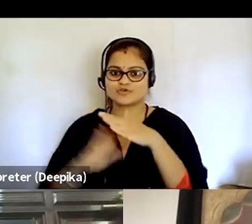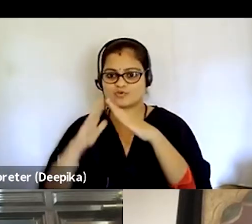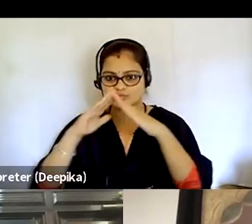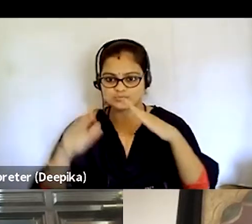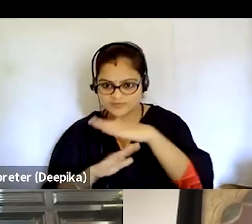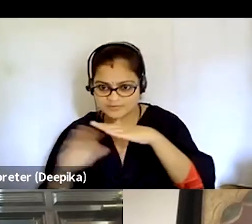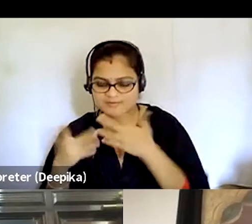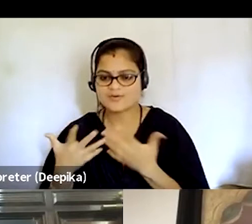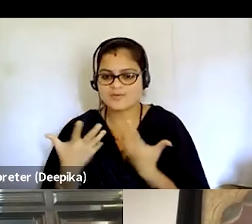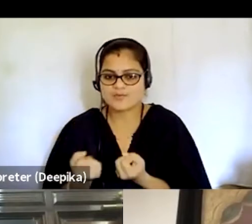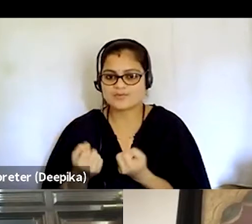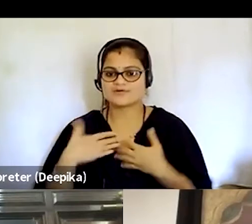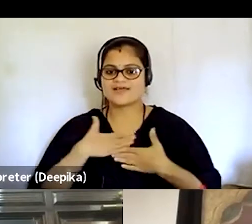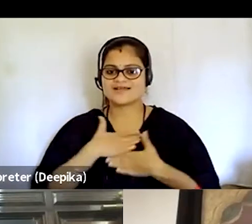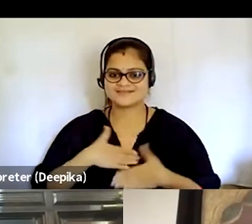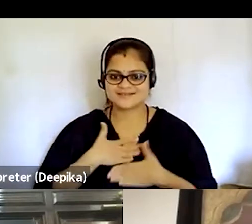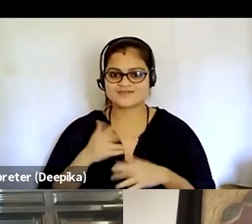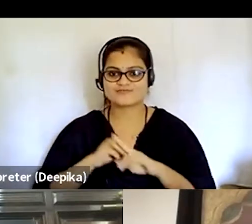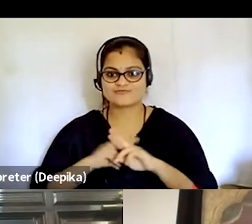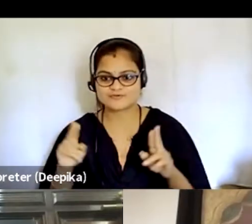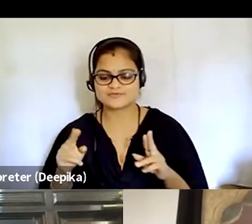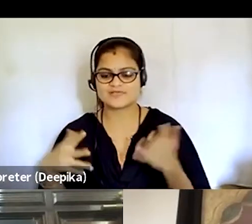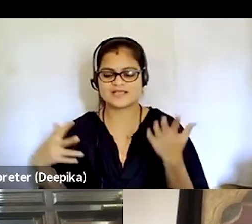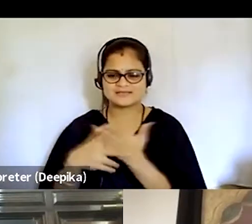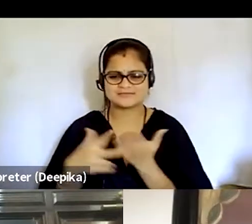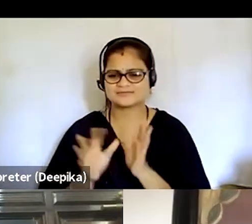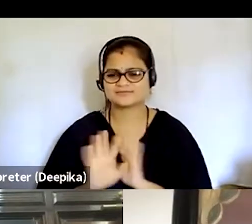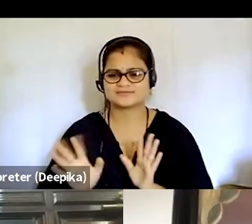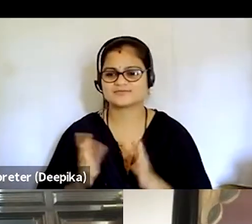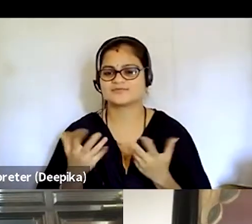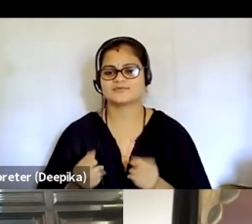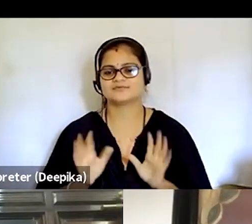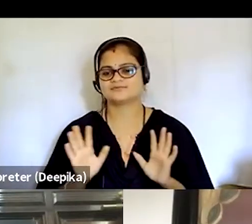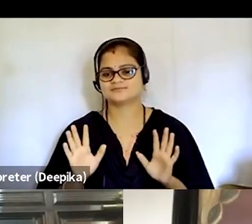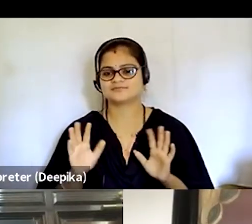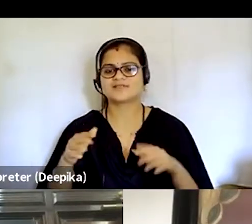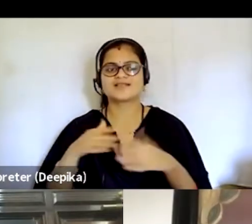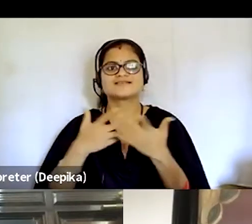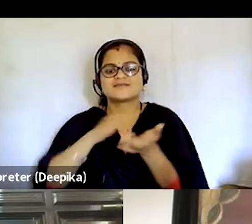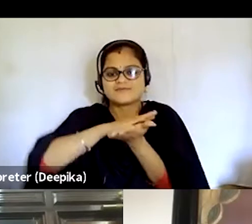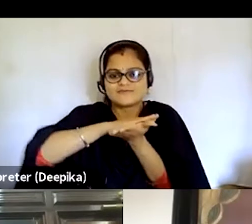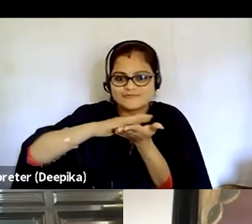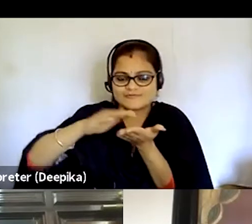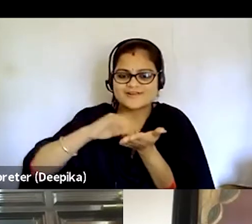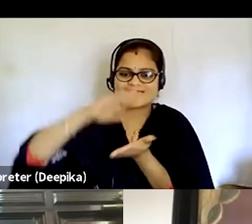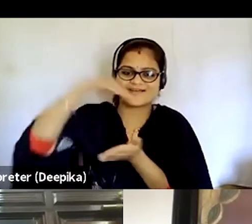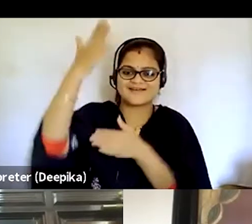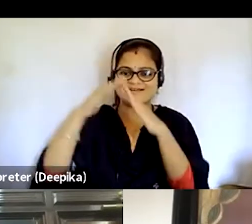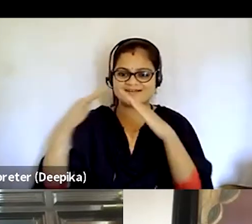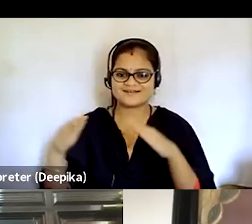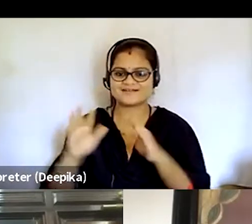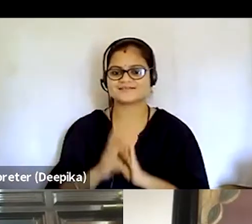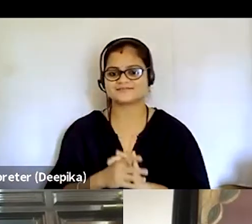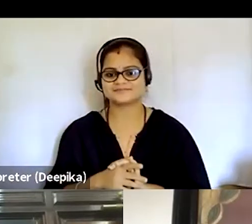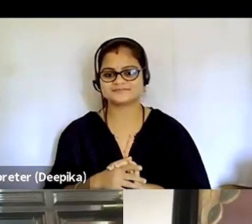wanted totally focused, uninterrupted music could do. We soundproofed the place, etc., did the lights and all of that.